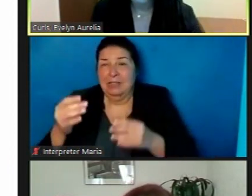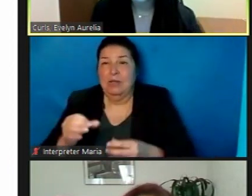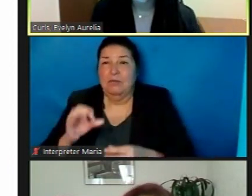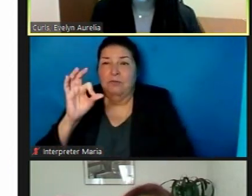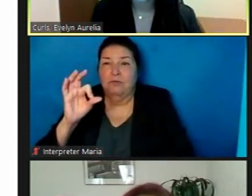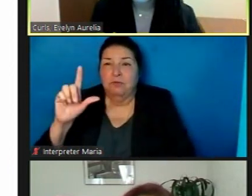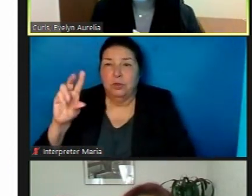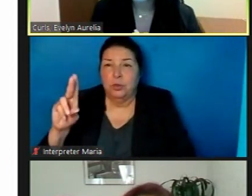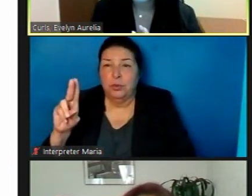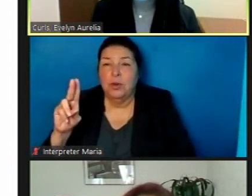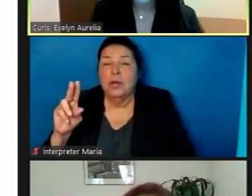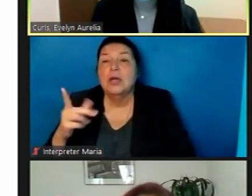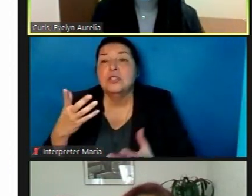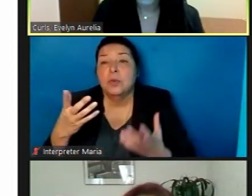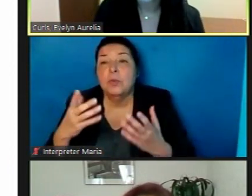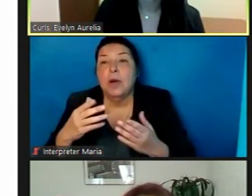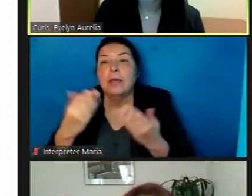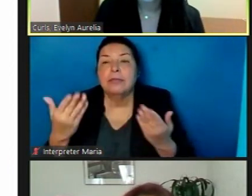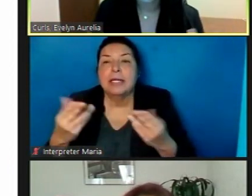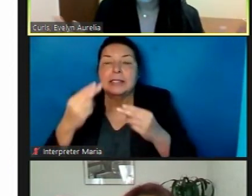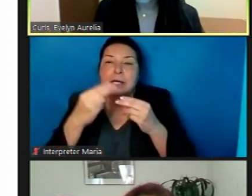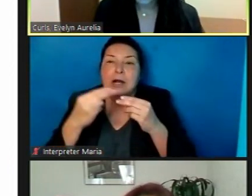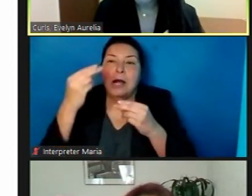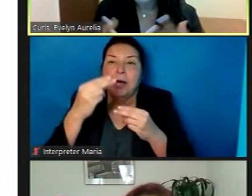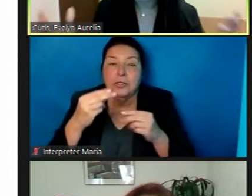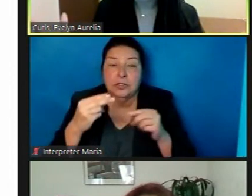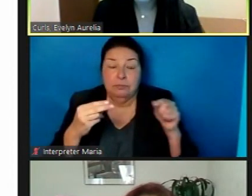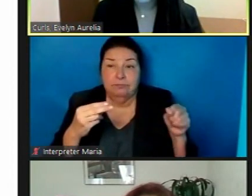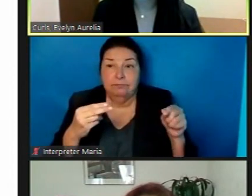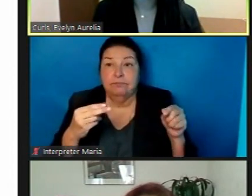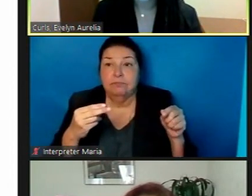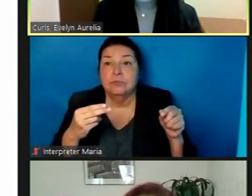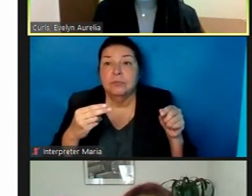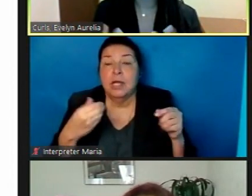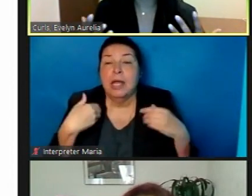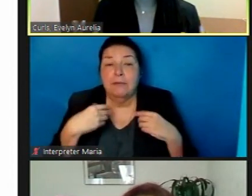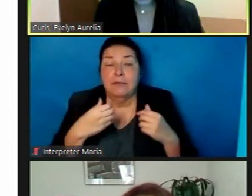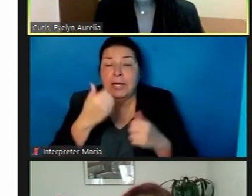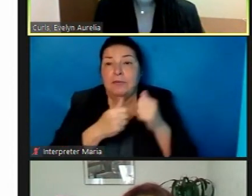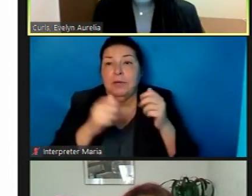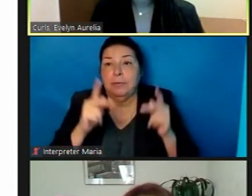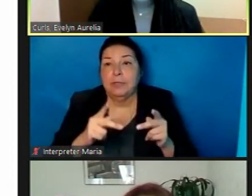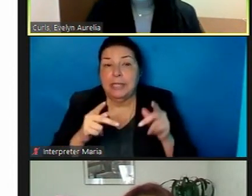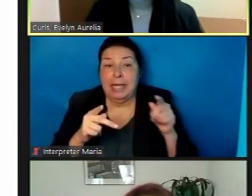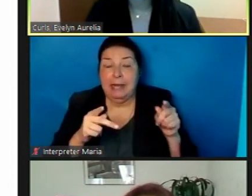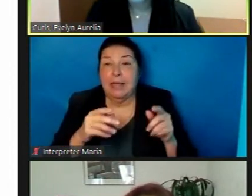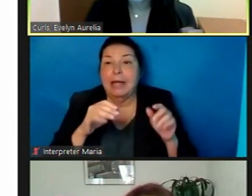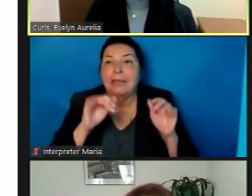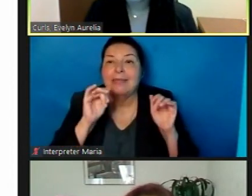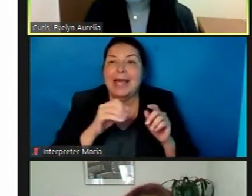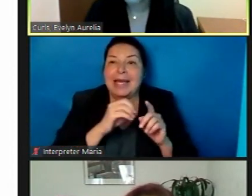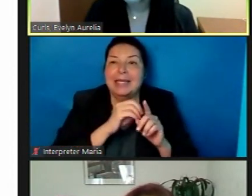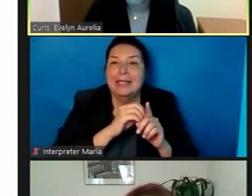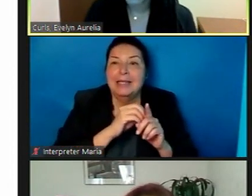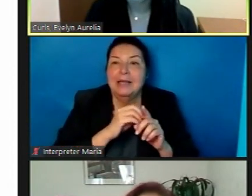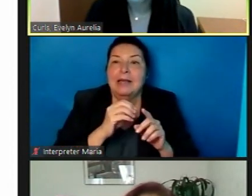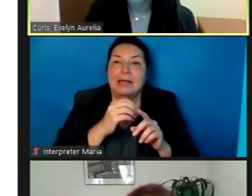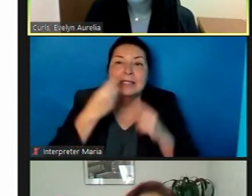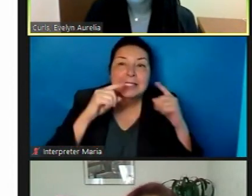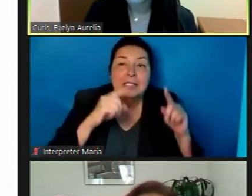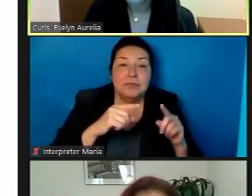higher. So things like Johnson & Johnson, Pfizer, and Moderna, having everyone take vaccines that are that effective will decrease community